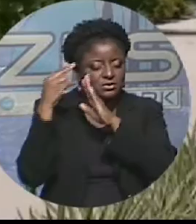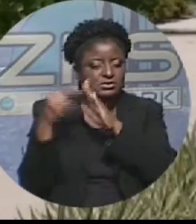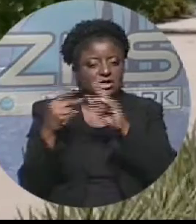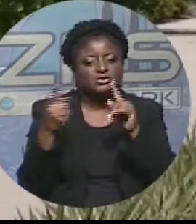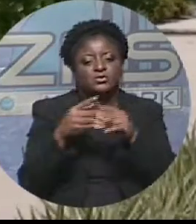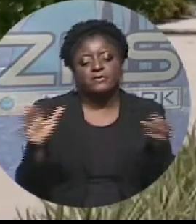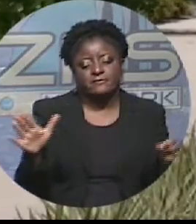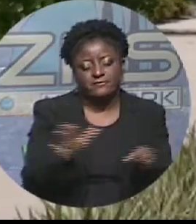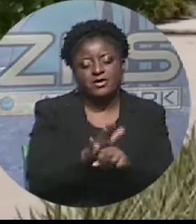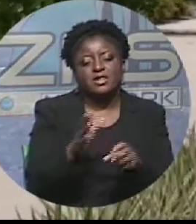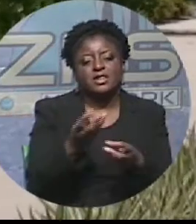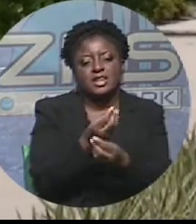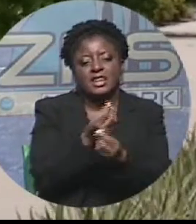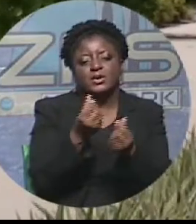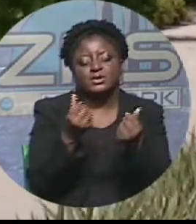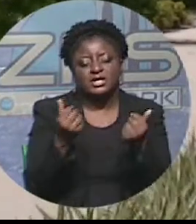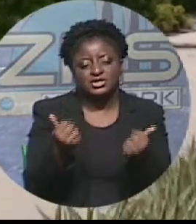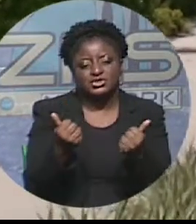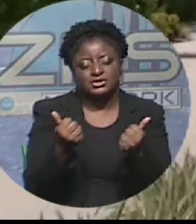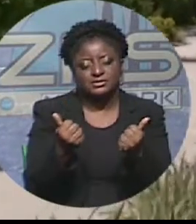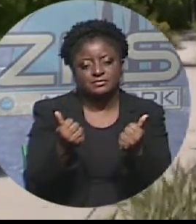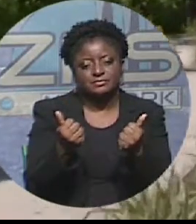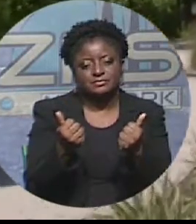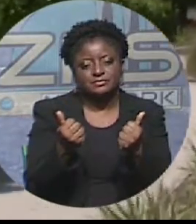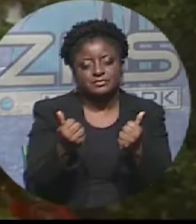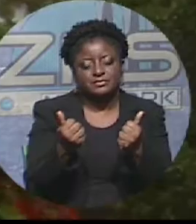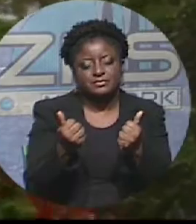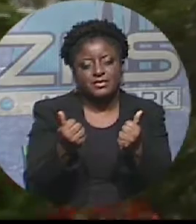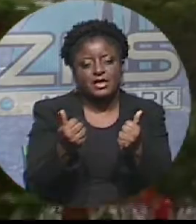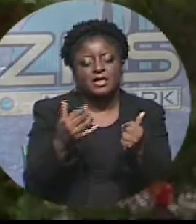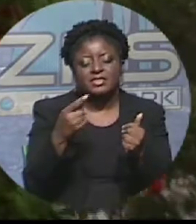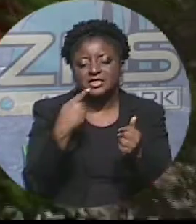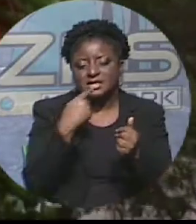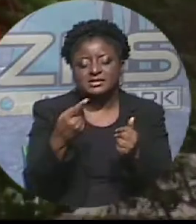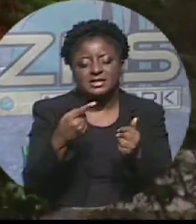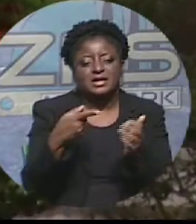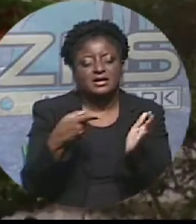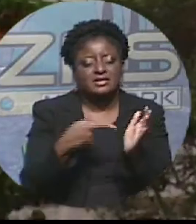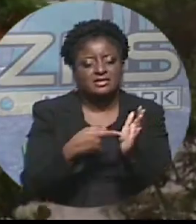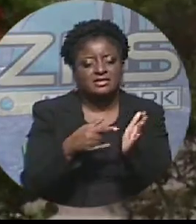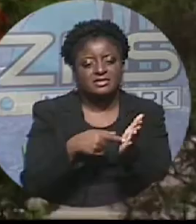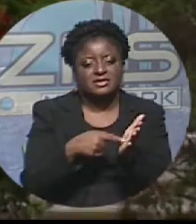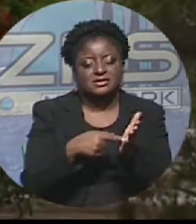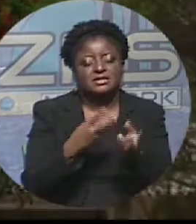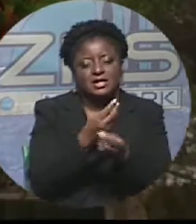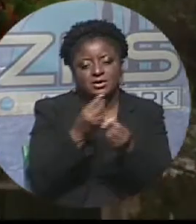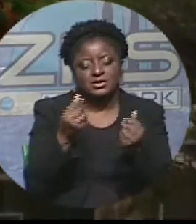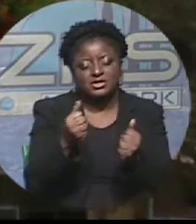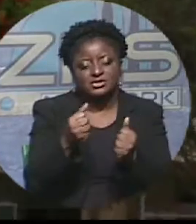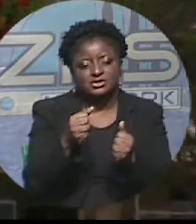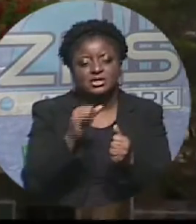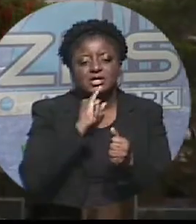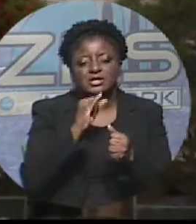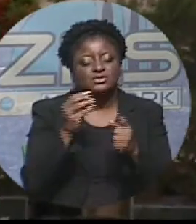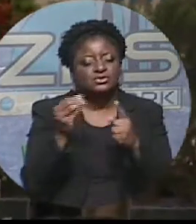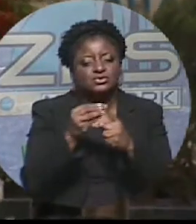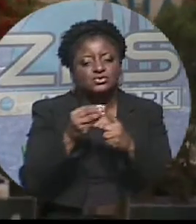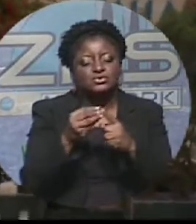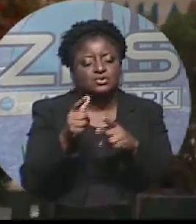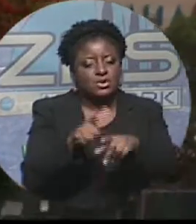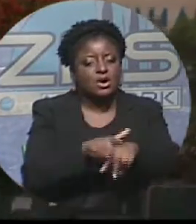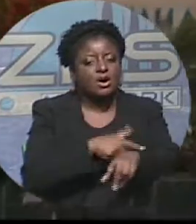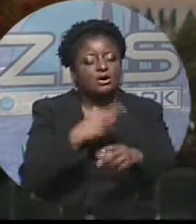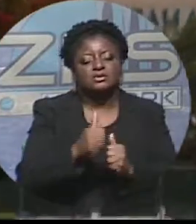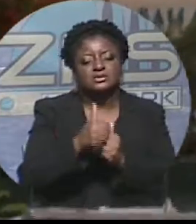provisional liquidation has been inappropriately prolonged and has failed to provide transparency for unsecured